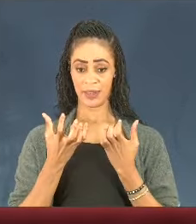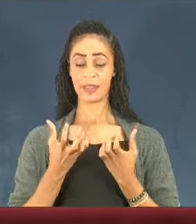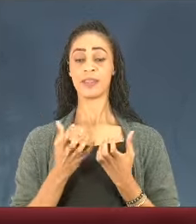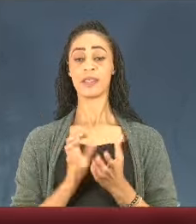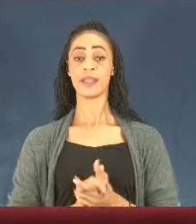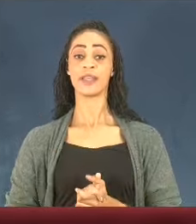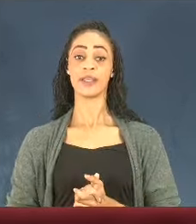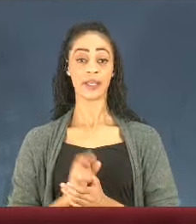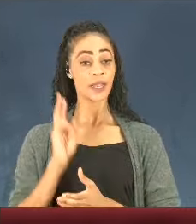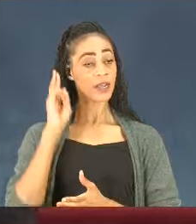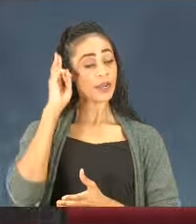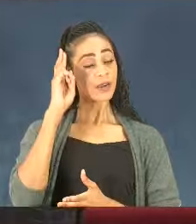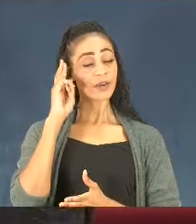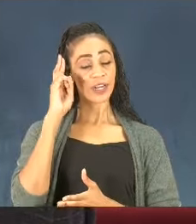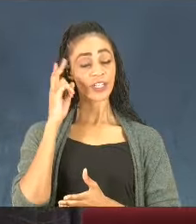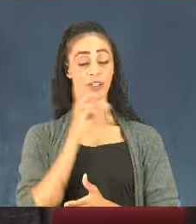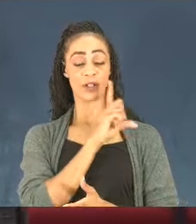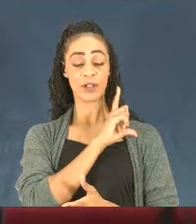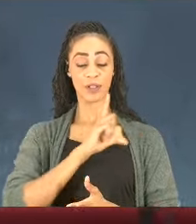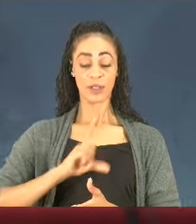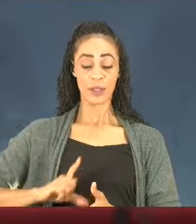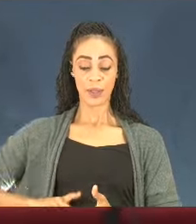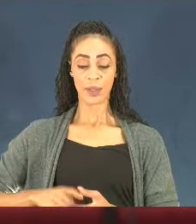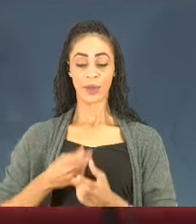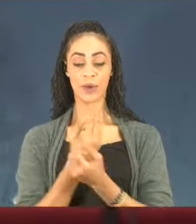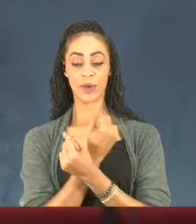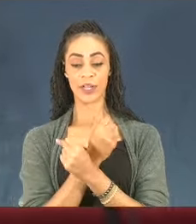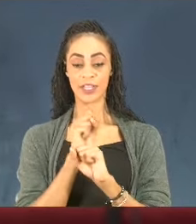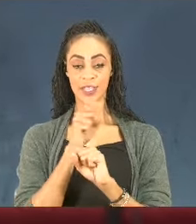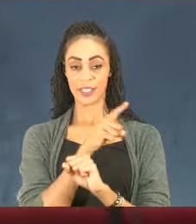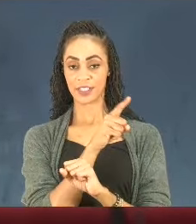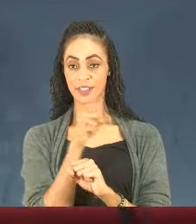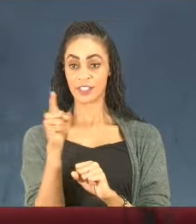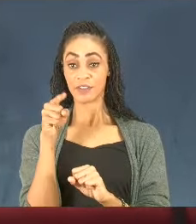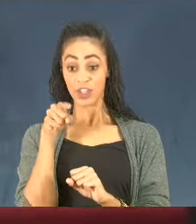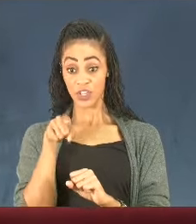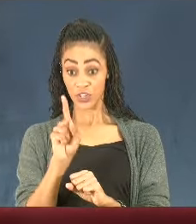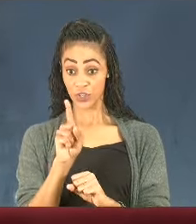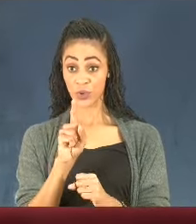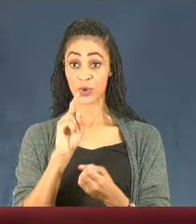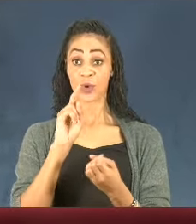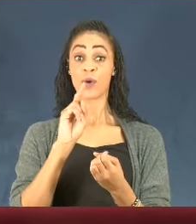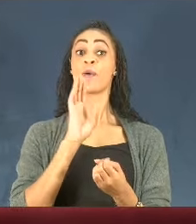That the reason why the Lord saved you is so you could be salty,